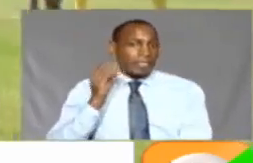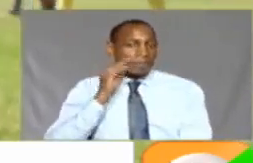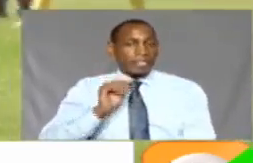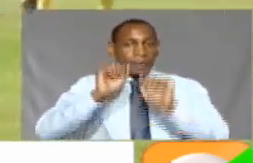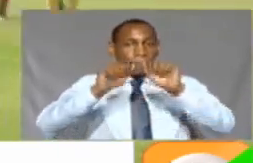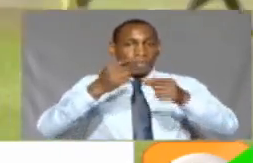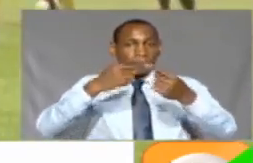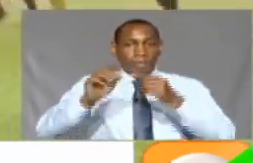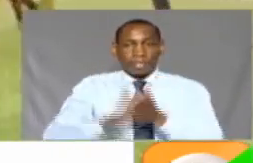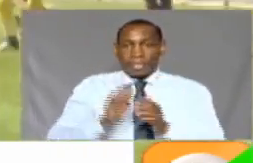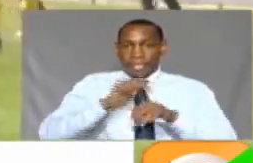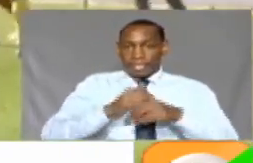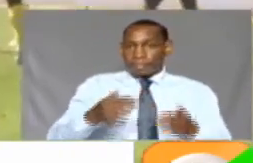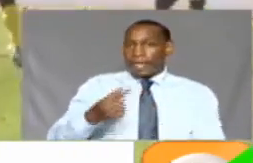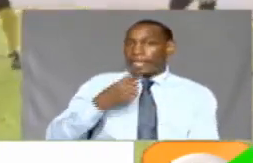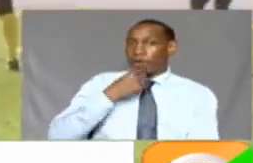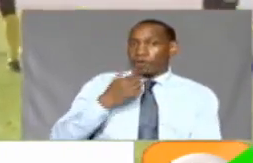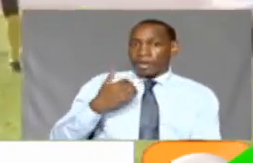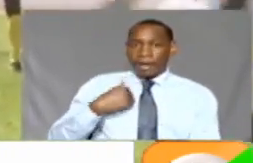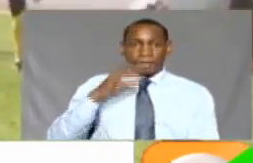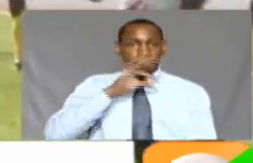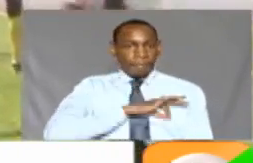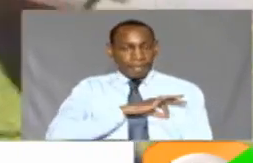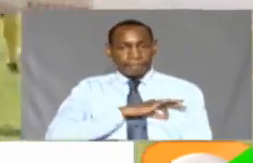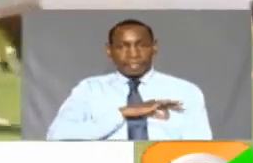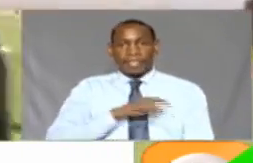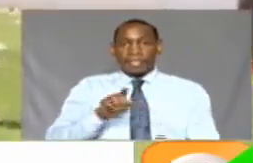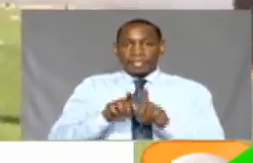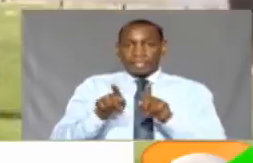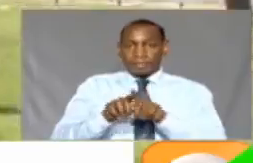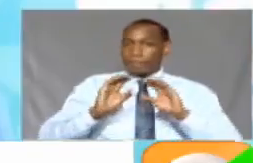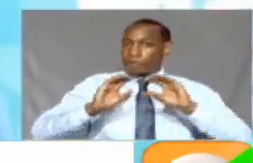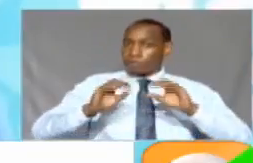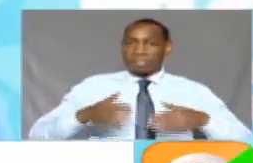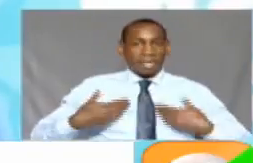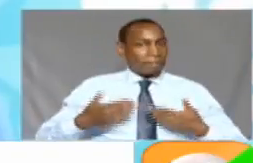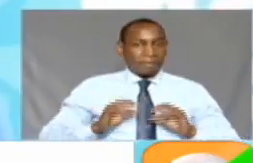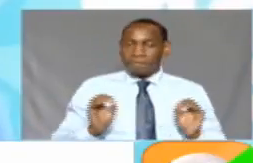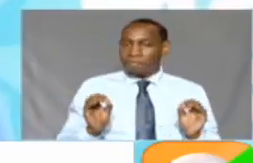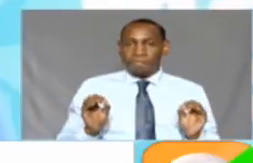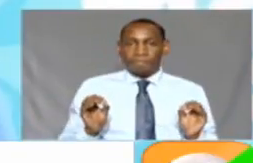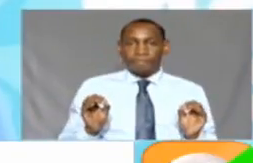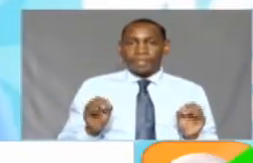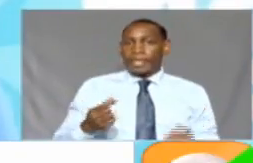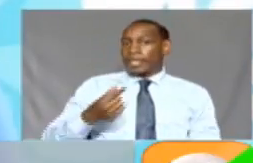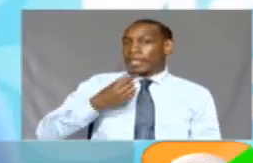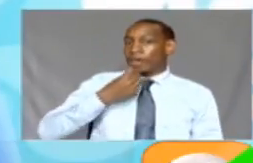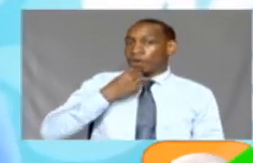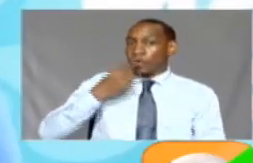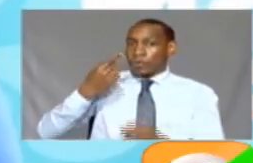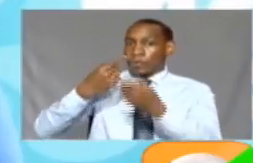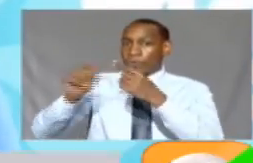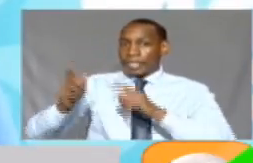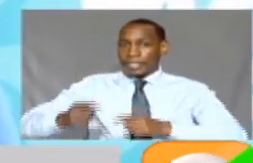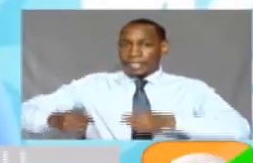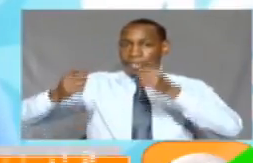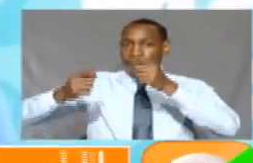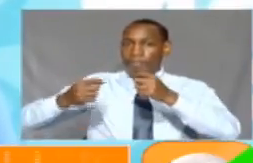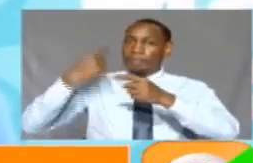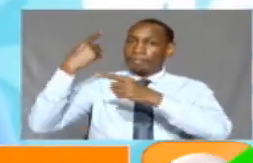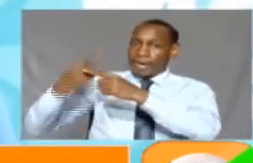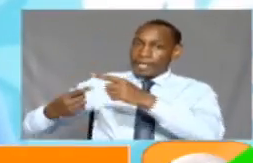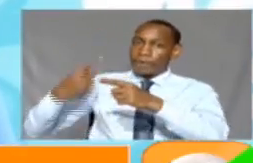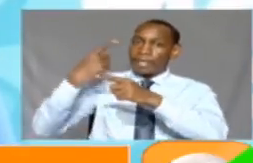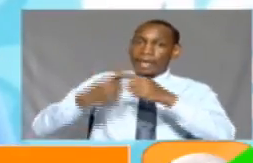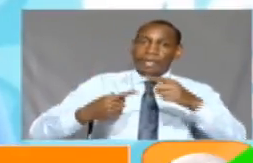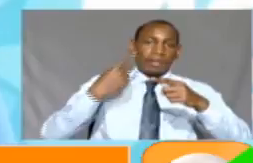it. At the moment, Gor Mahia has the advantage and Muyoti is not happy. Gor Mahia winning the title each year,